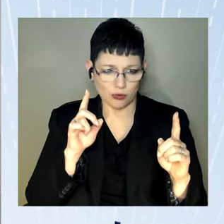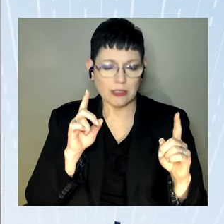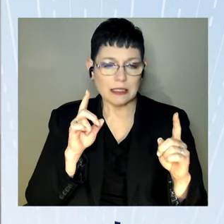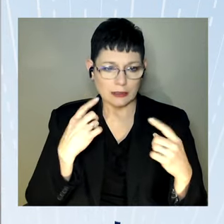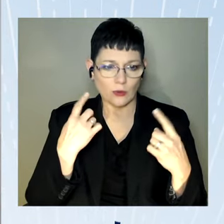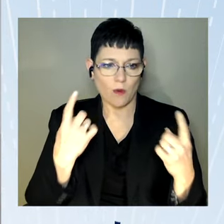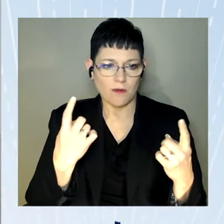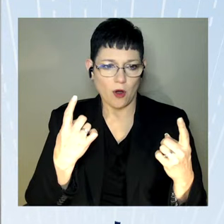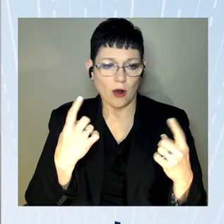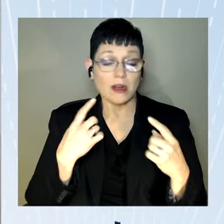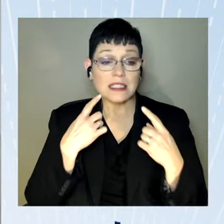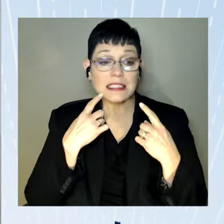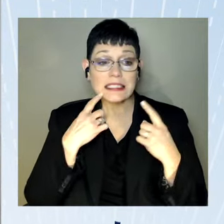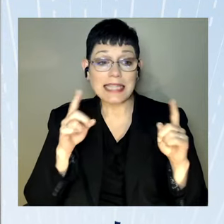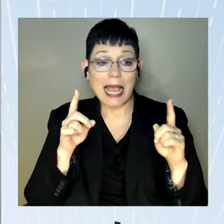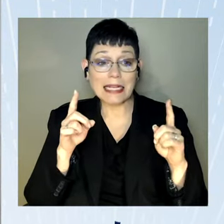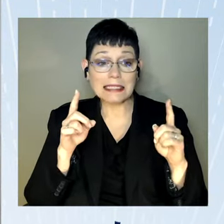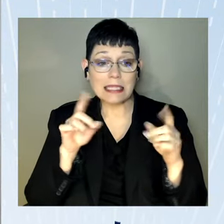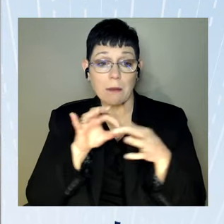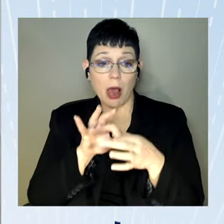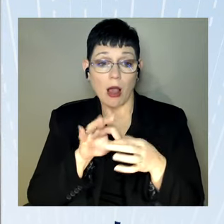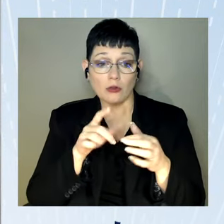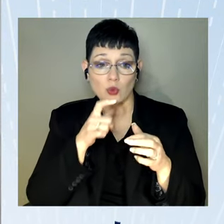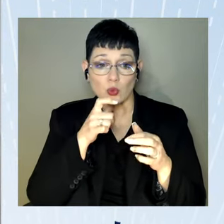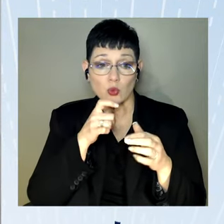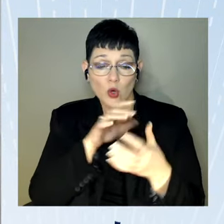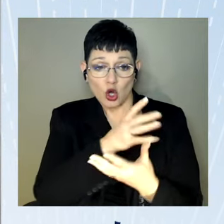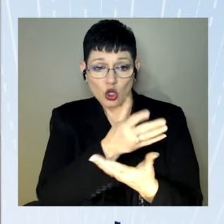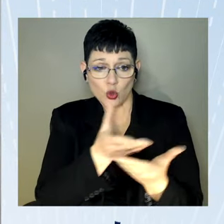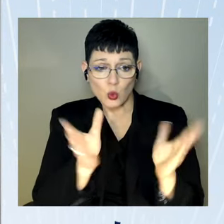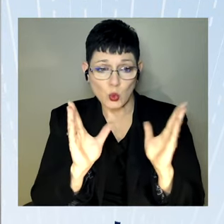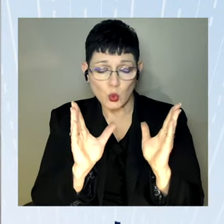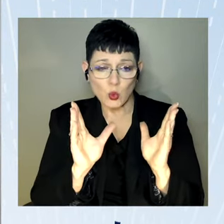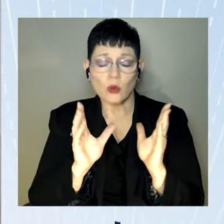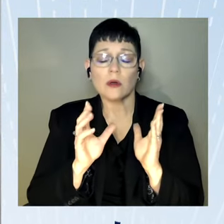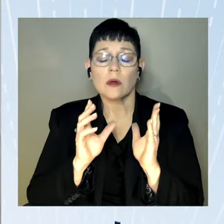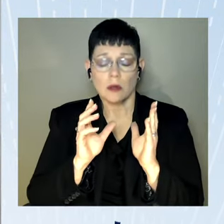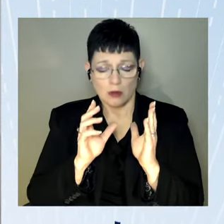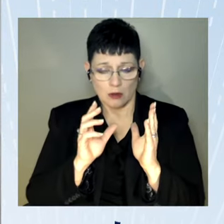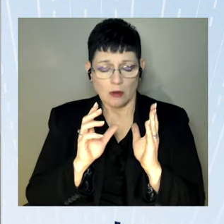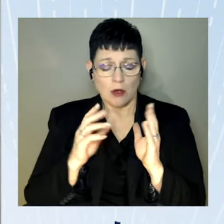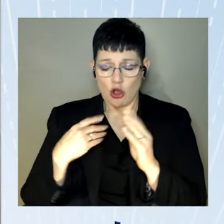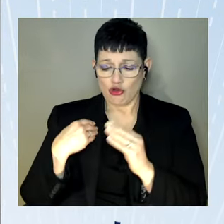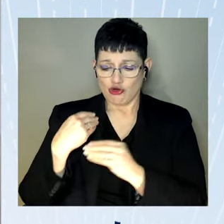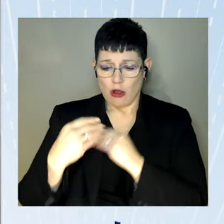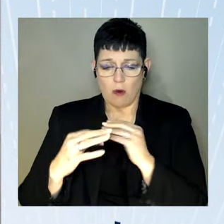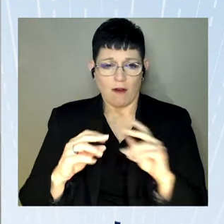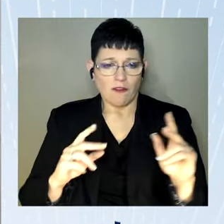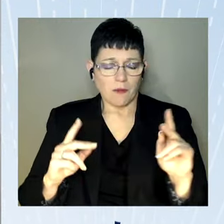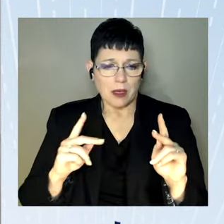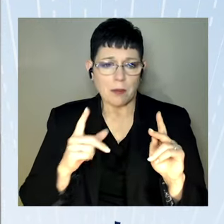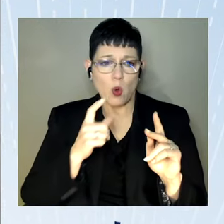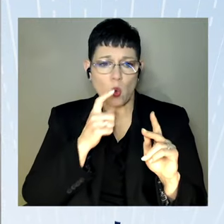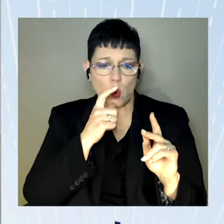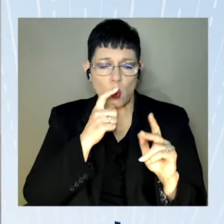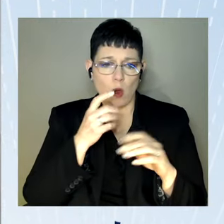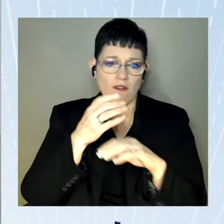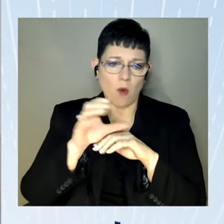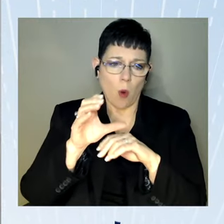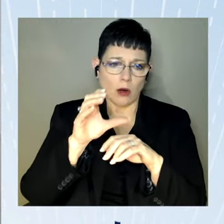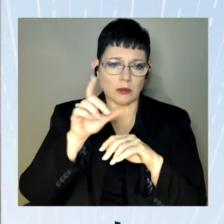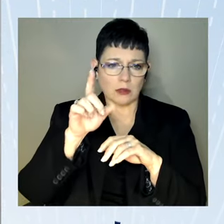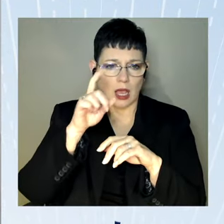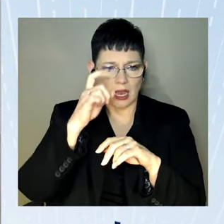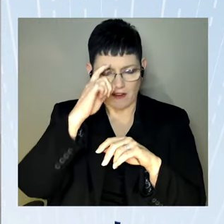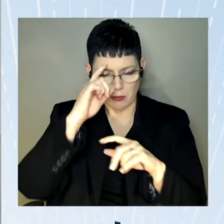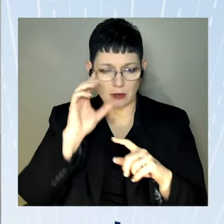you and to the generations of advocates who have been fighting so hard to make sure that your government is listening to you. And we